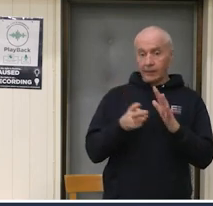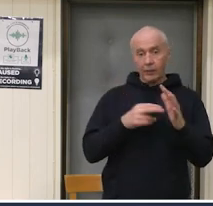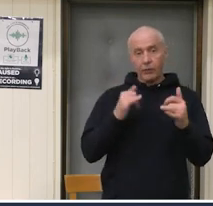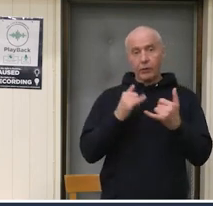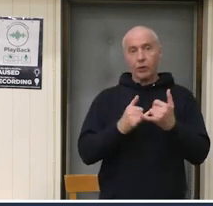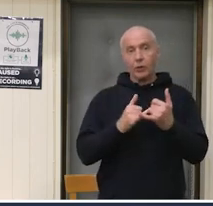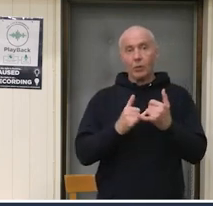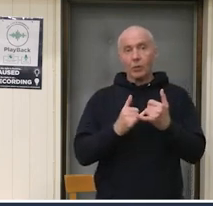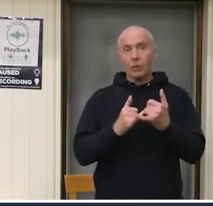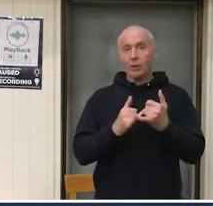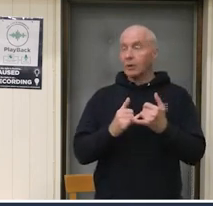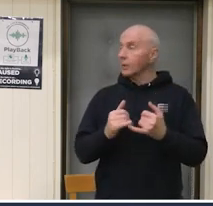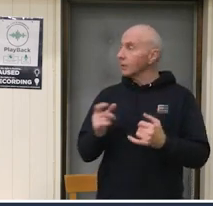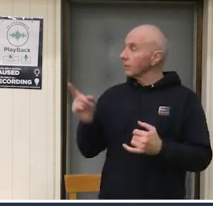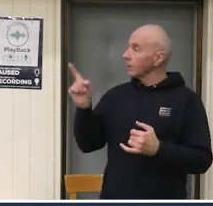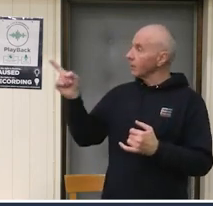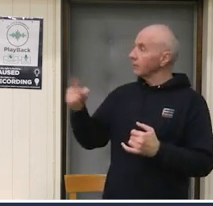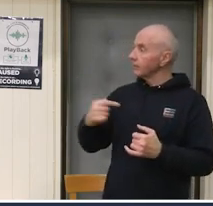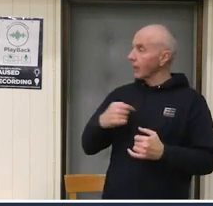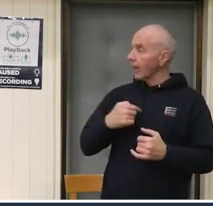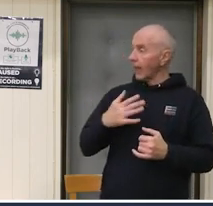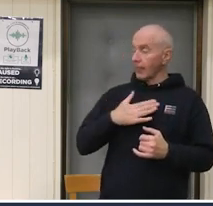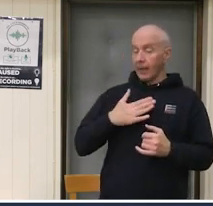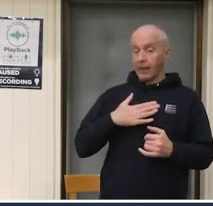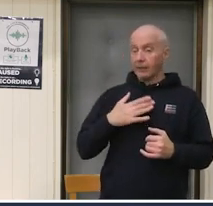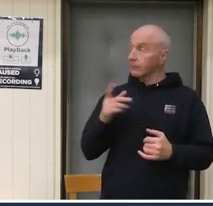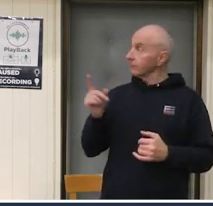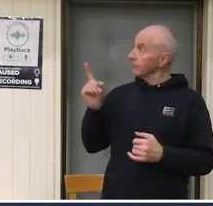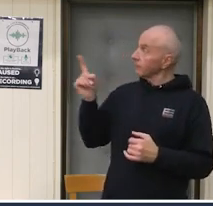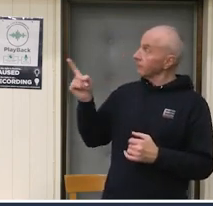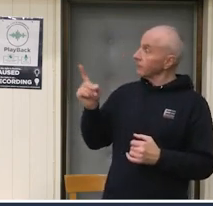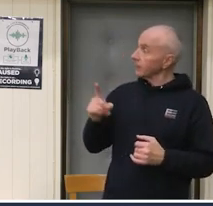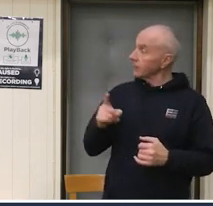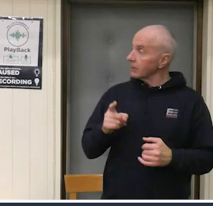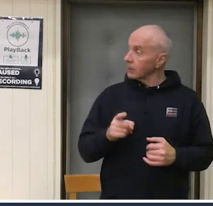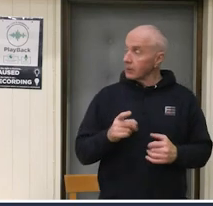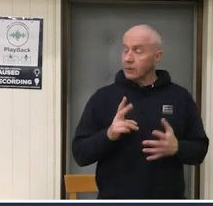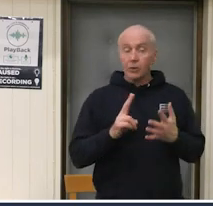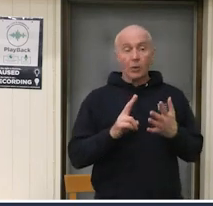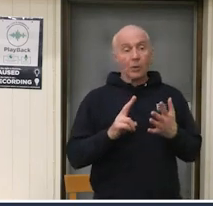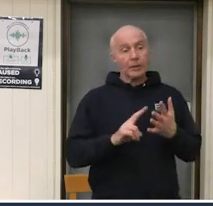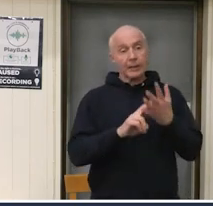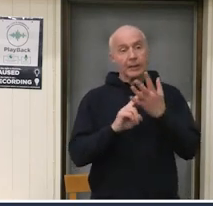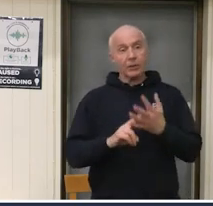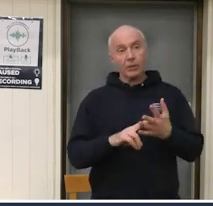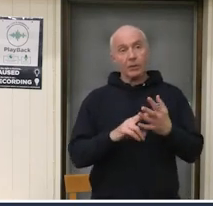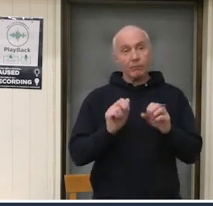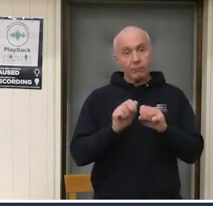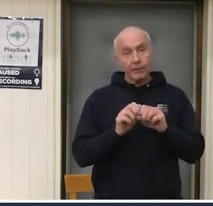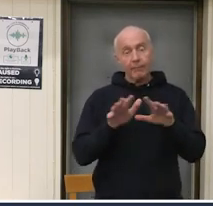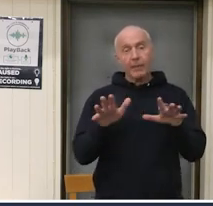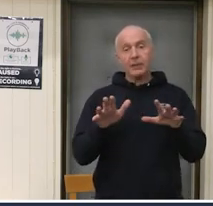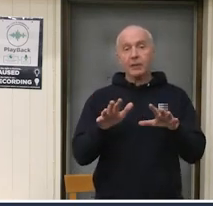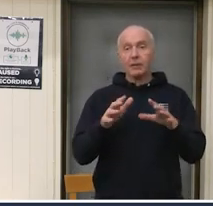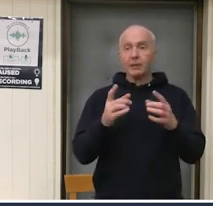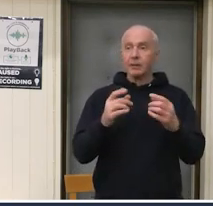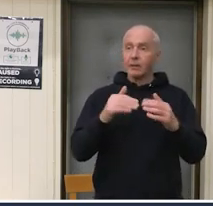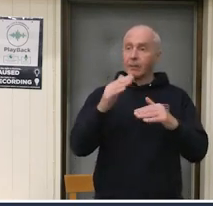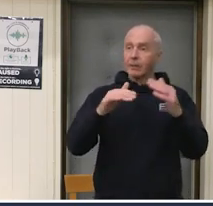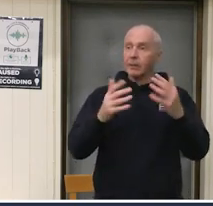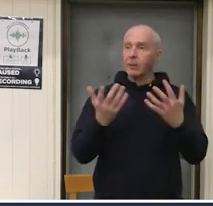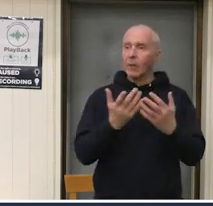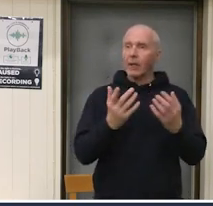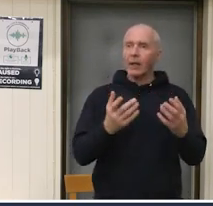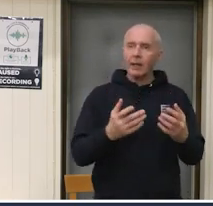Obviously I like this because I'm biased. It's my research area. So the National Ignition Facility is a laser facility that's based in the Bay Area